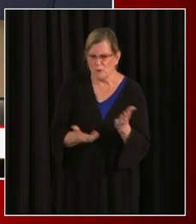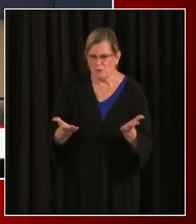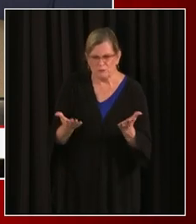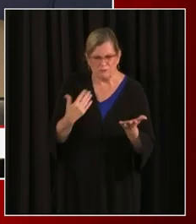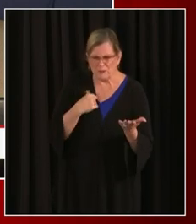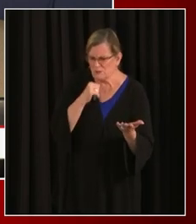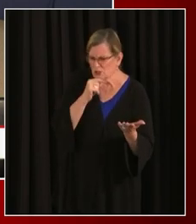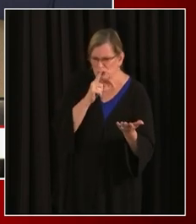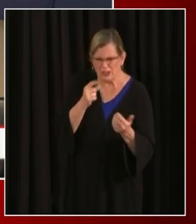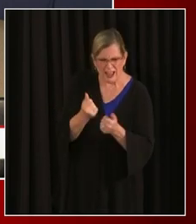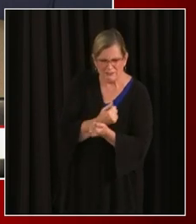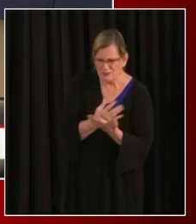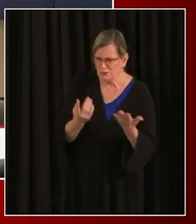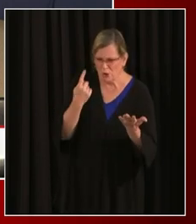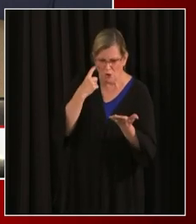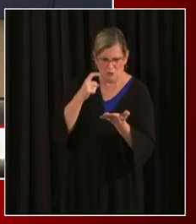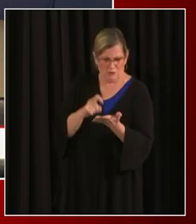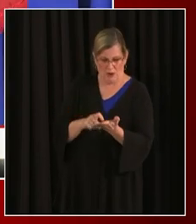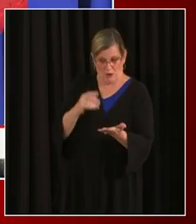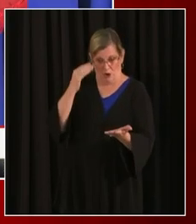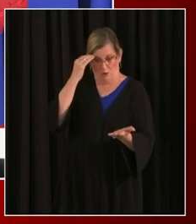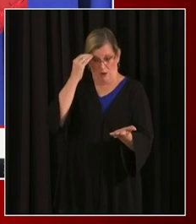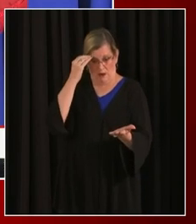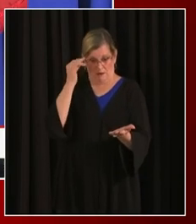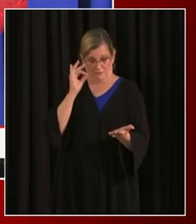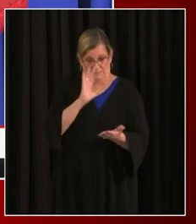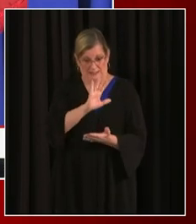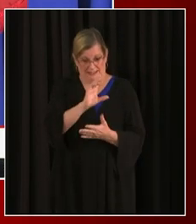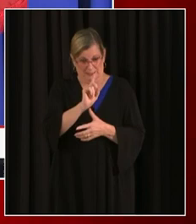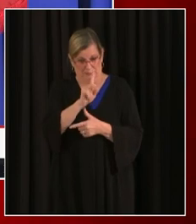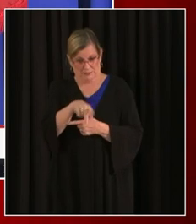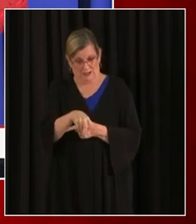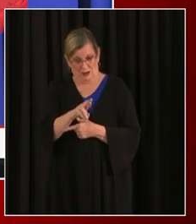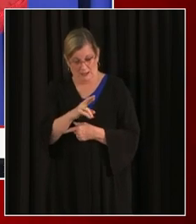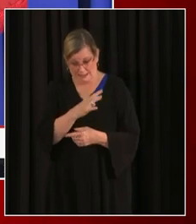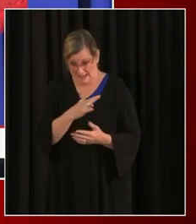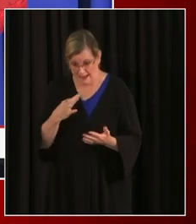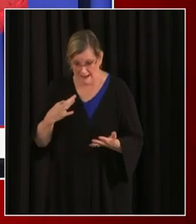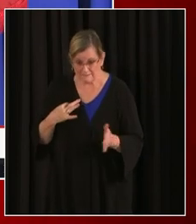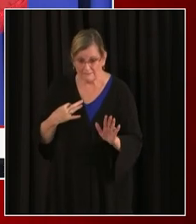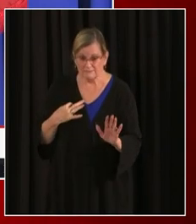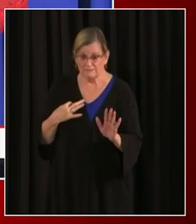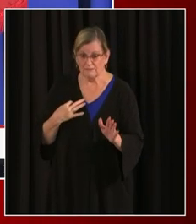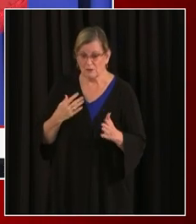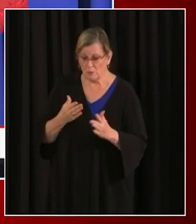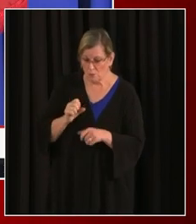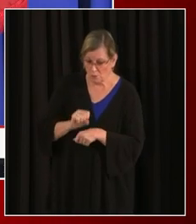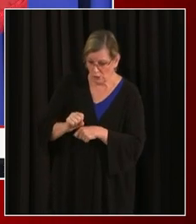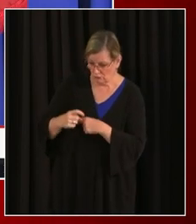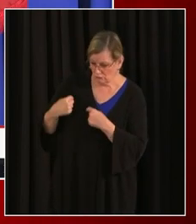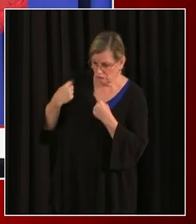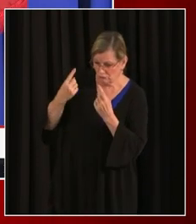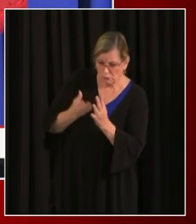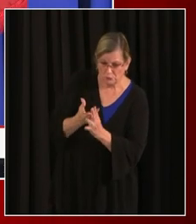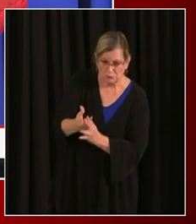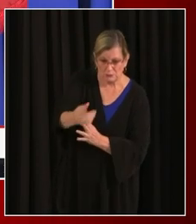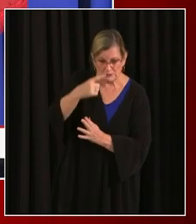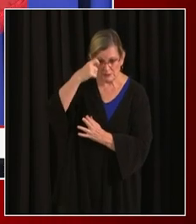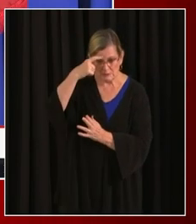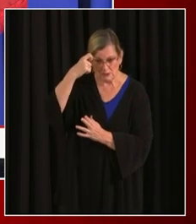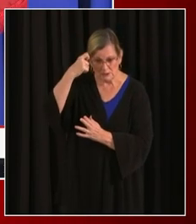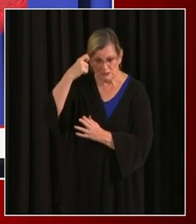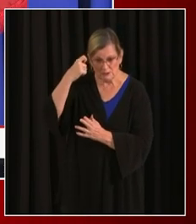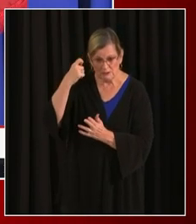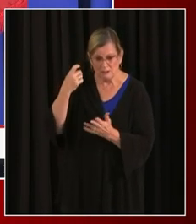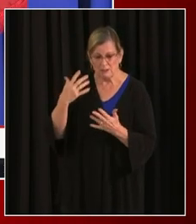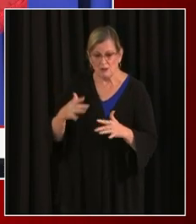everyone recognized that our DPR staff was out this summer and stepped up to